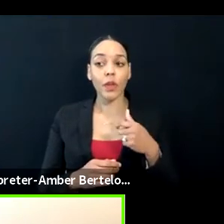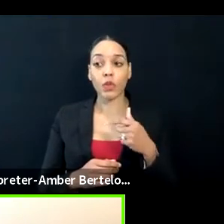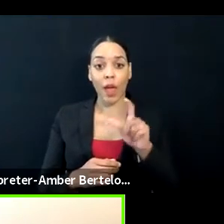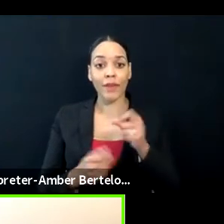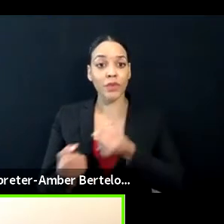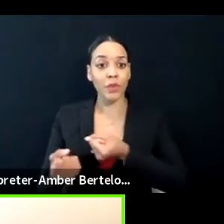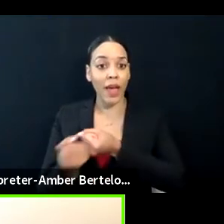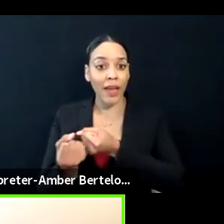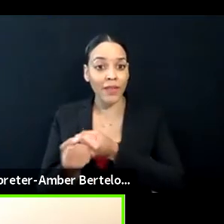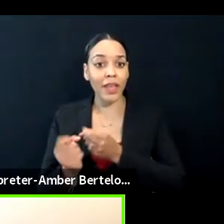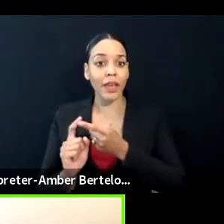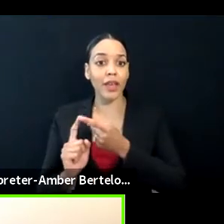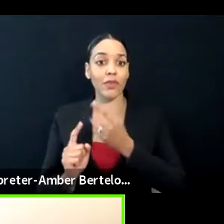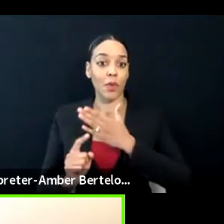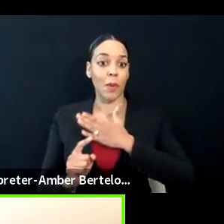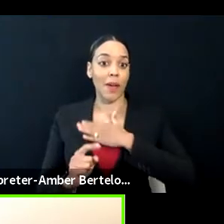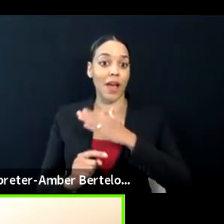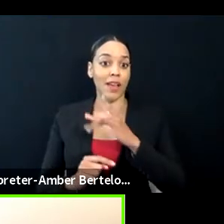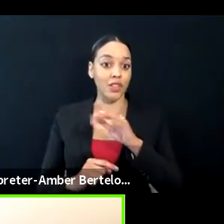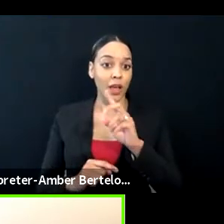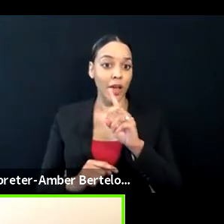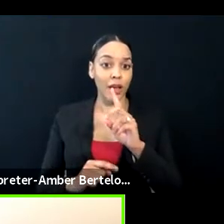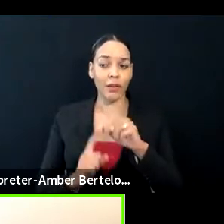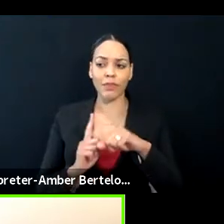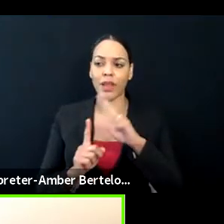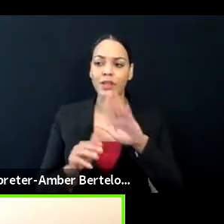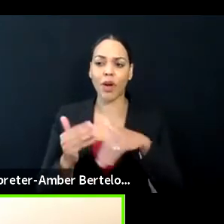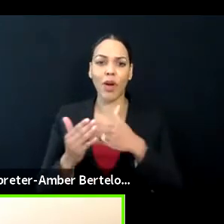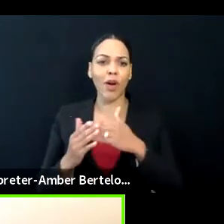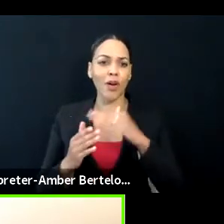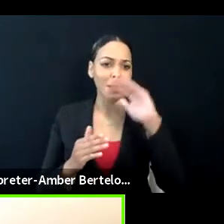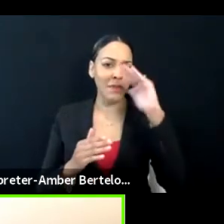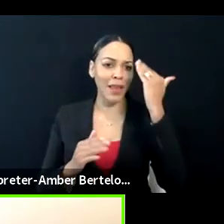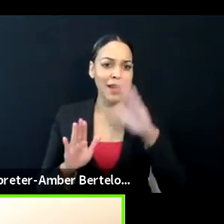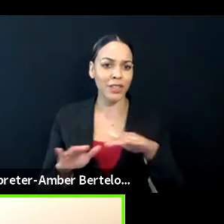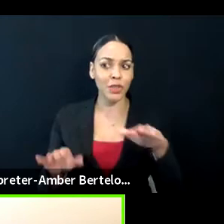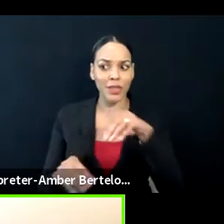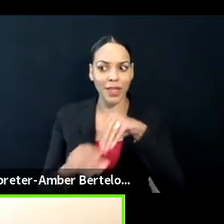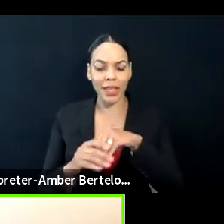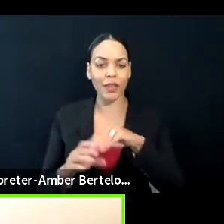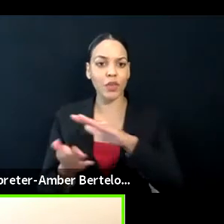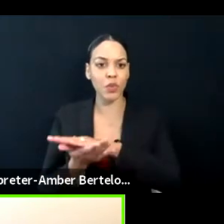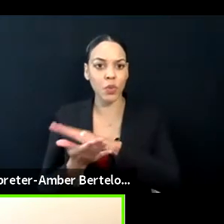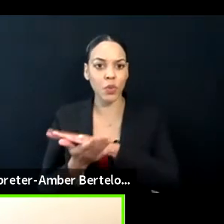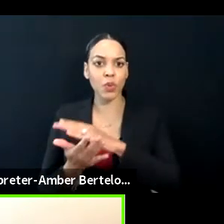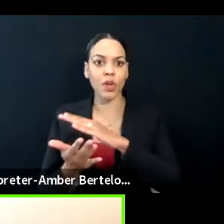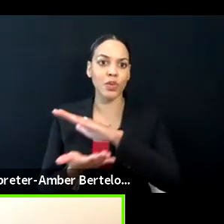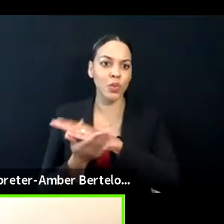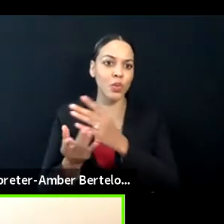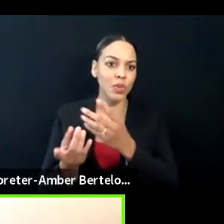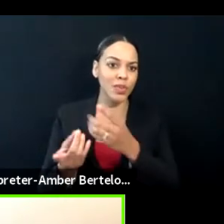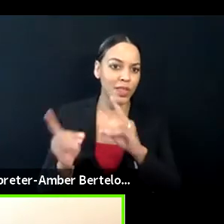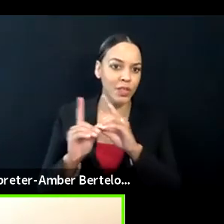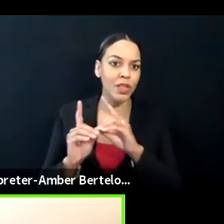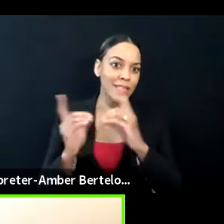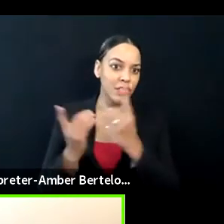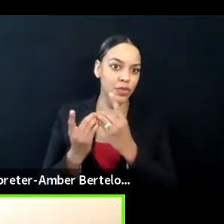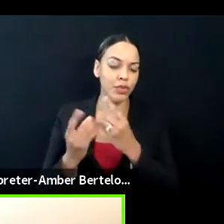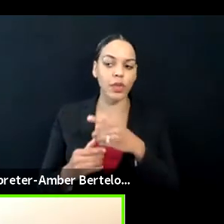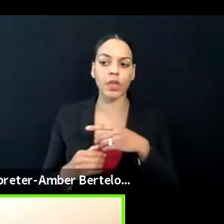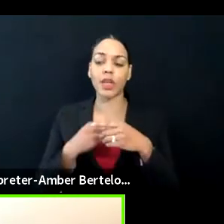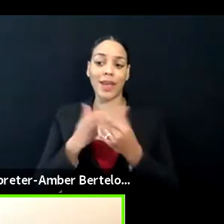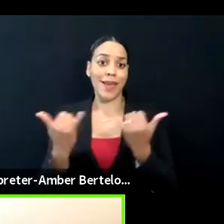my child, but advocate for all of the Black children within the school and the school district. So now it's gotten to the point where